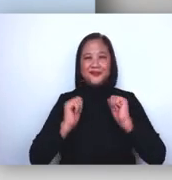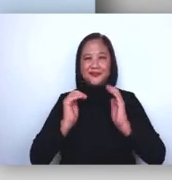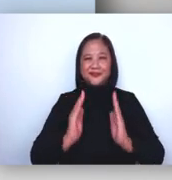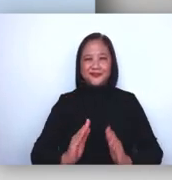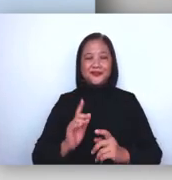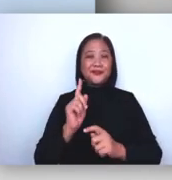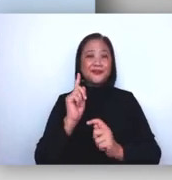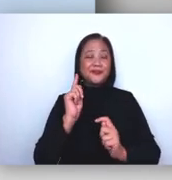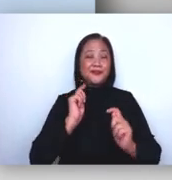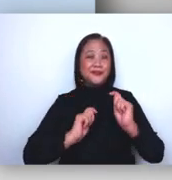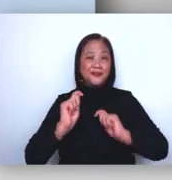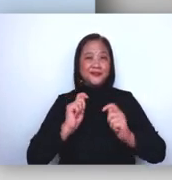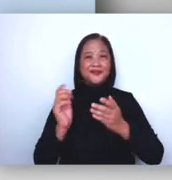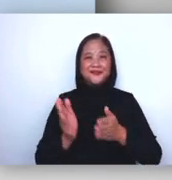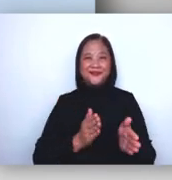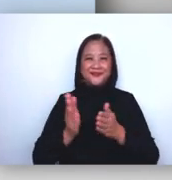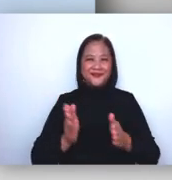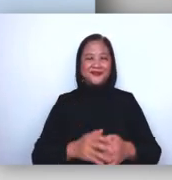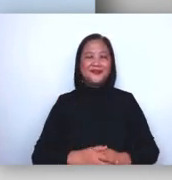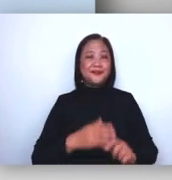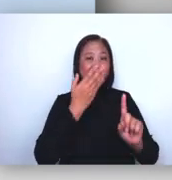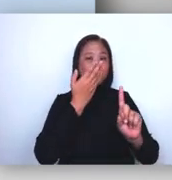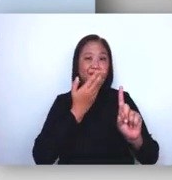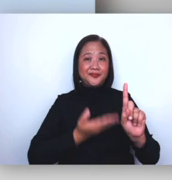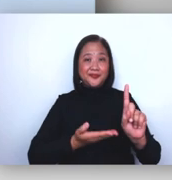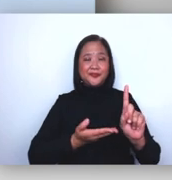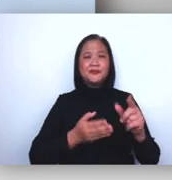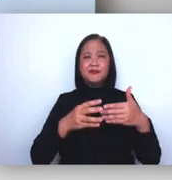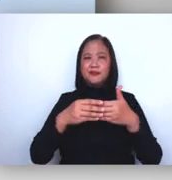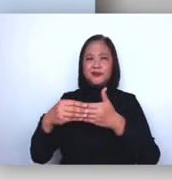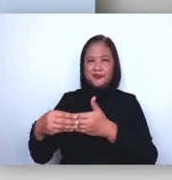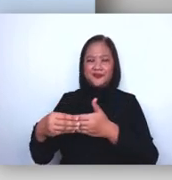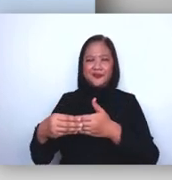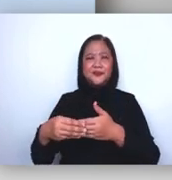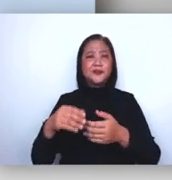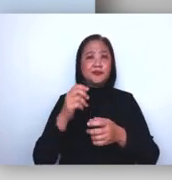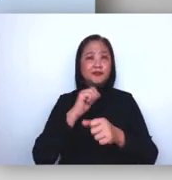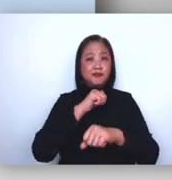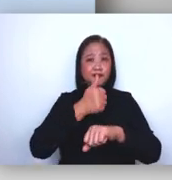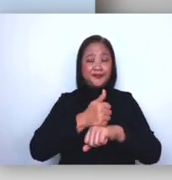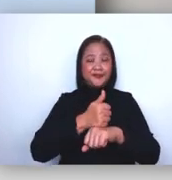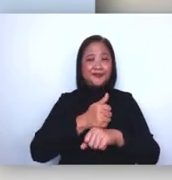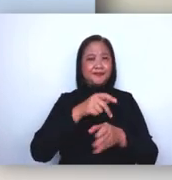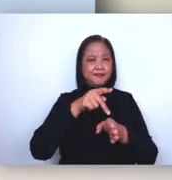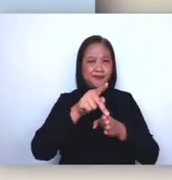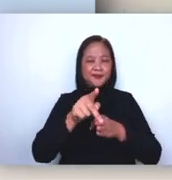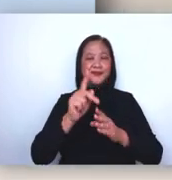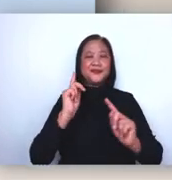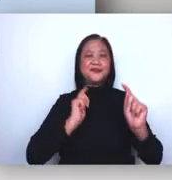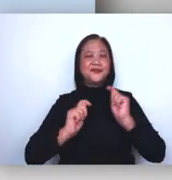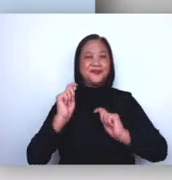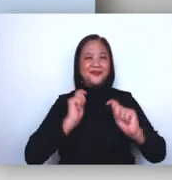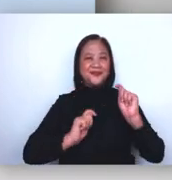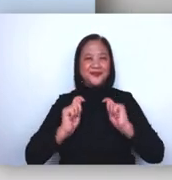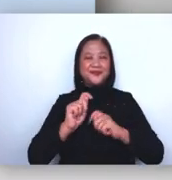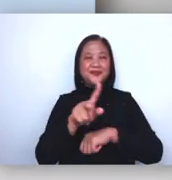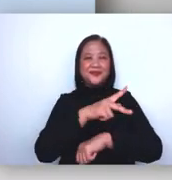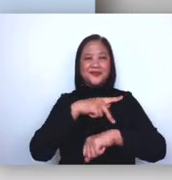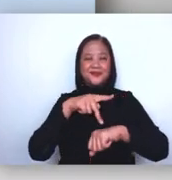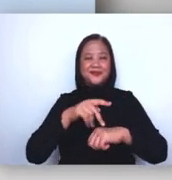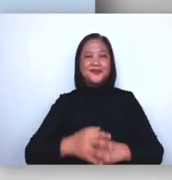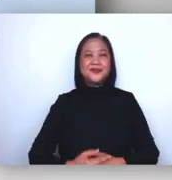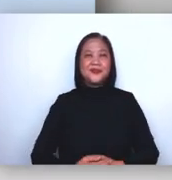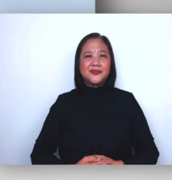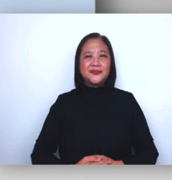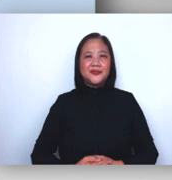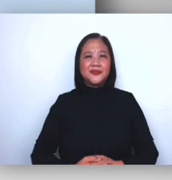theater organizer, Severino Montano is a forerunner in institutionalizing legitimate theater in the